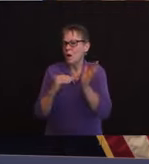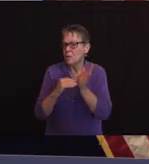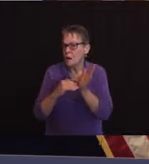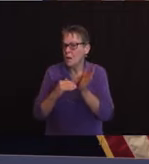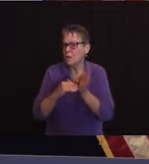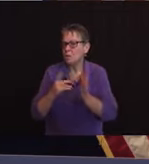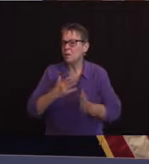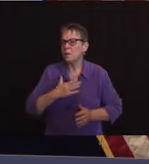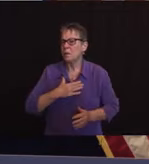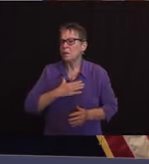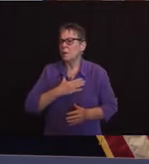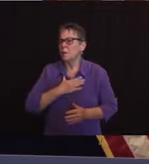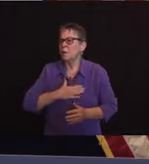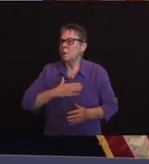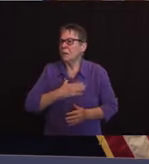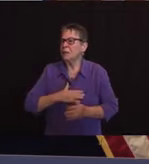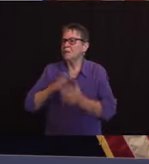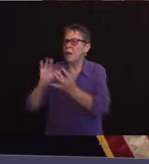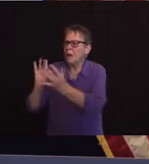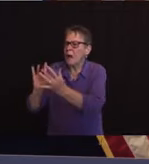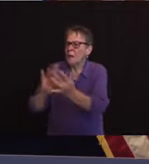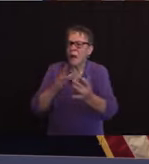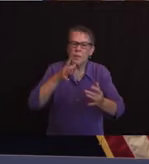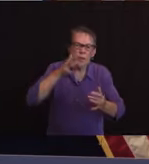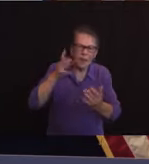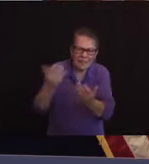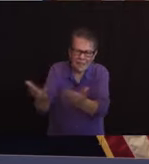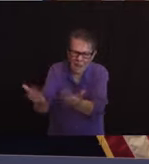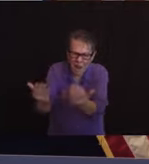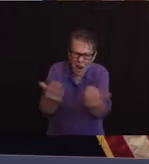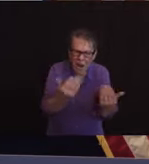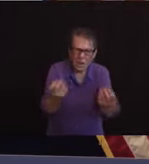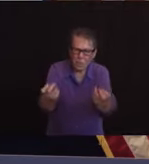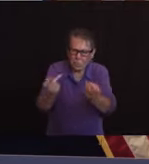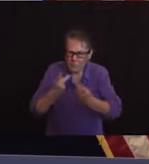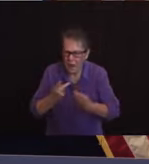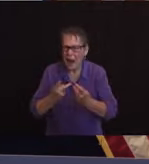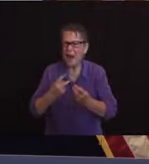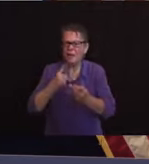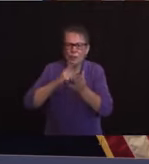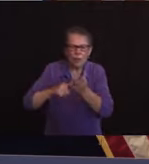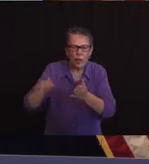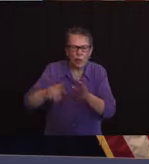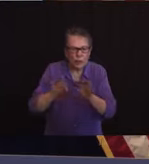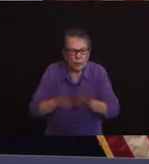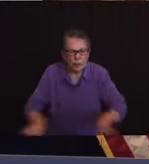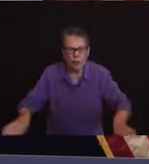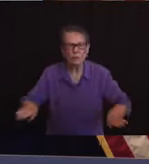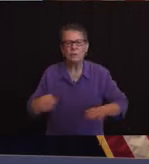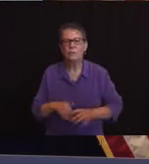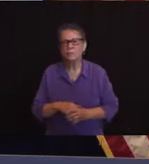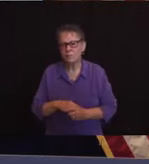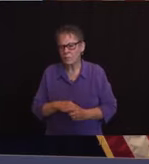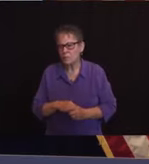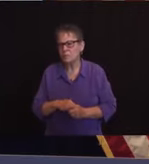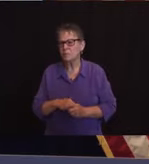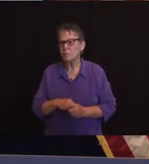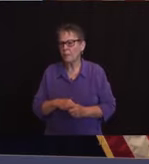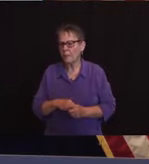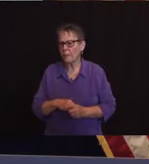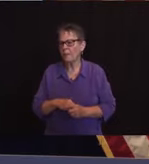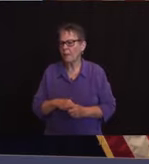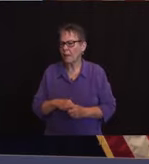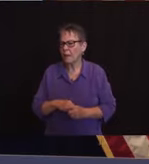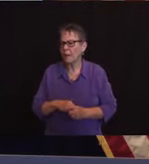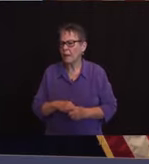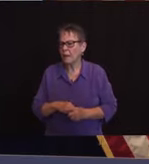missed well visits. Blood-lead screenings should be conducted according to the following schedule. All children should be screened